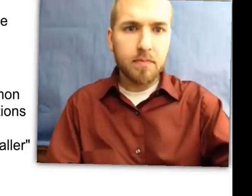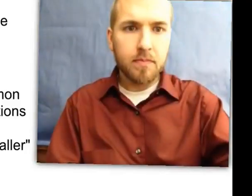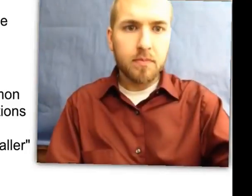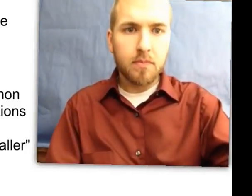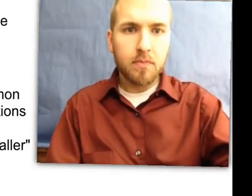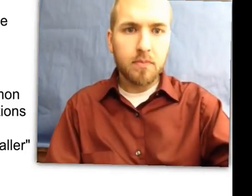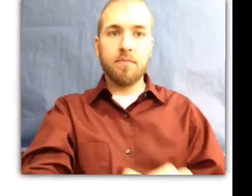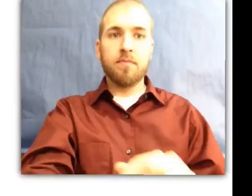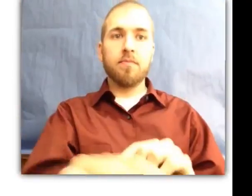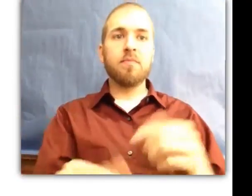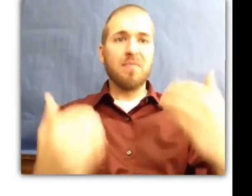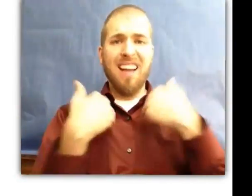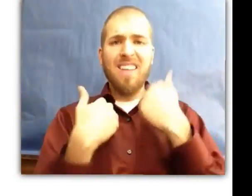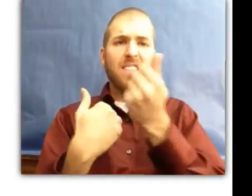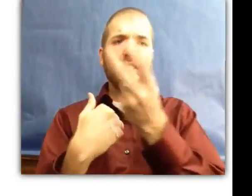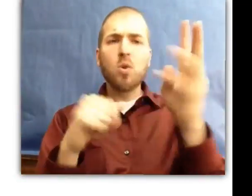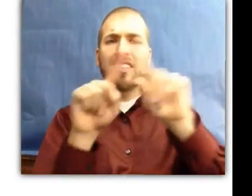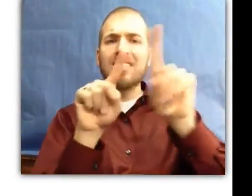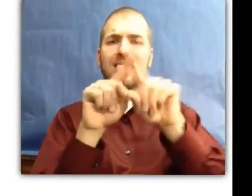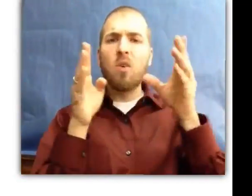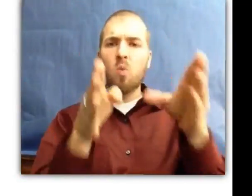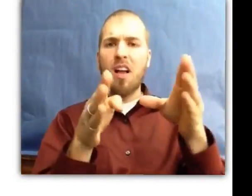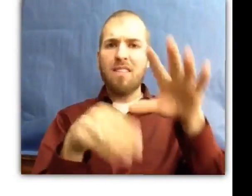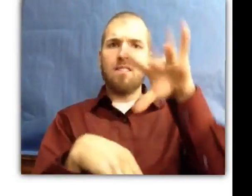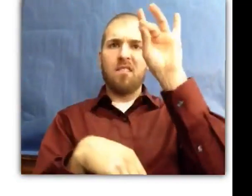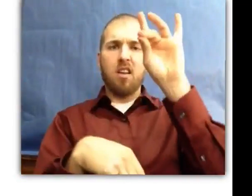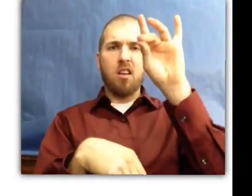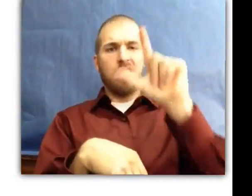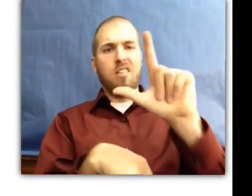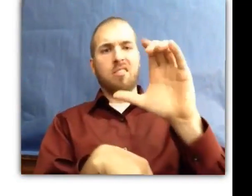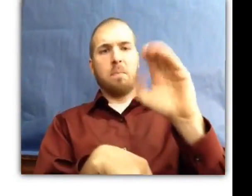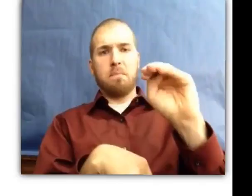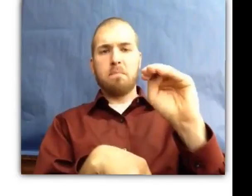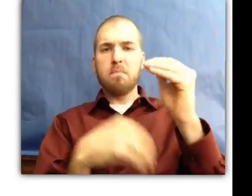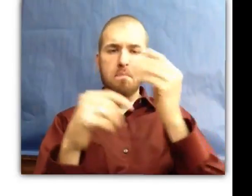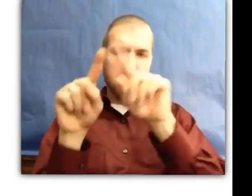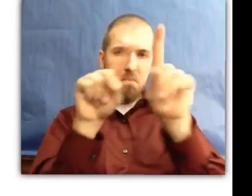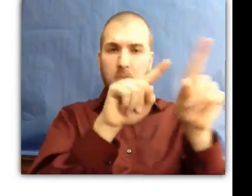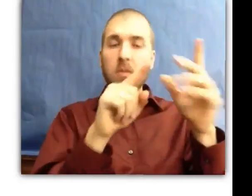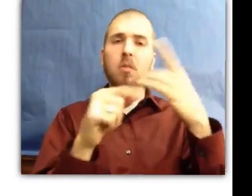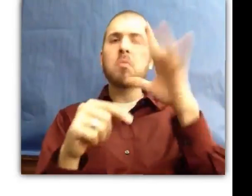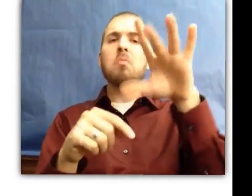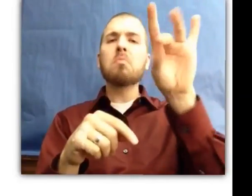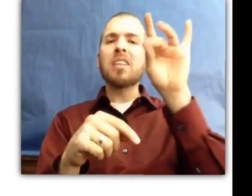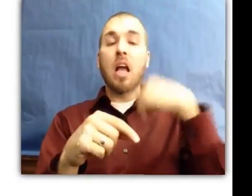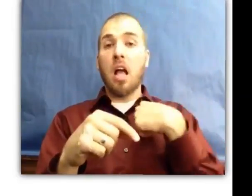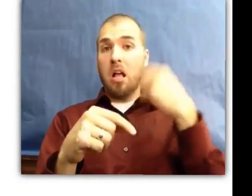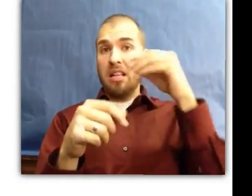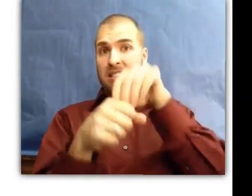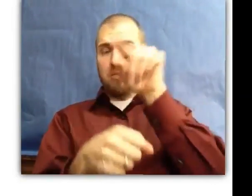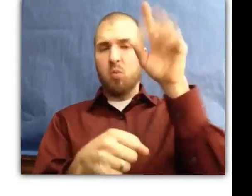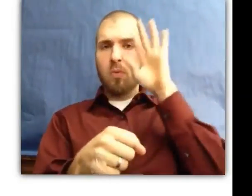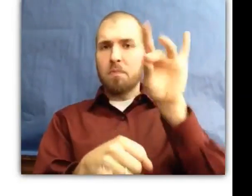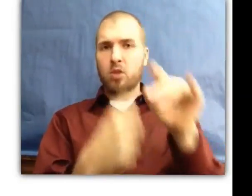So let's go to the next example. So we have a few different numbers, and we'll need to find the LCM of